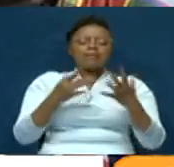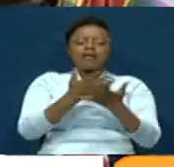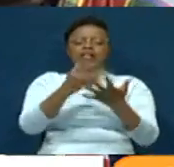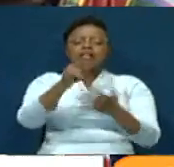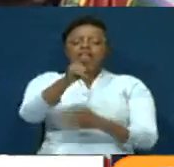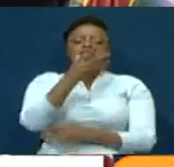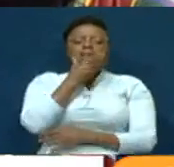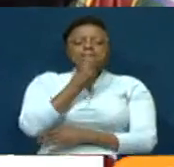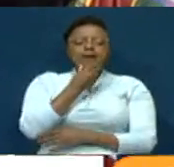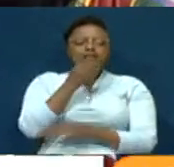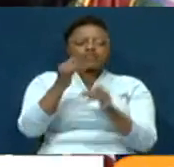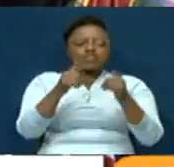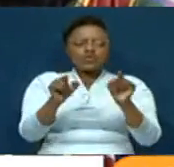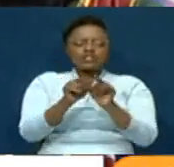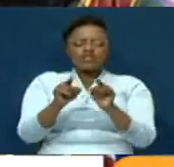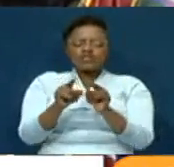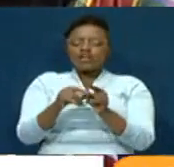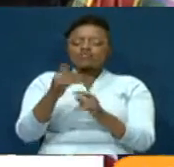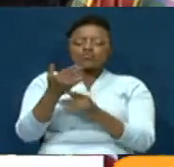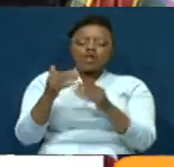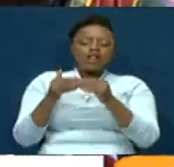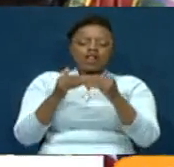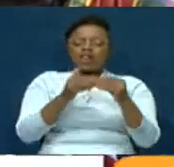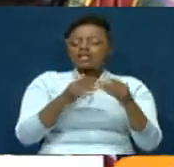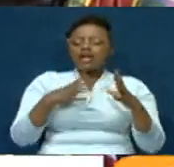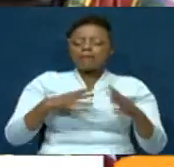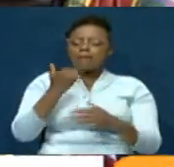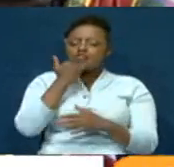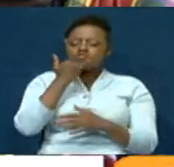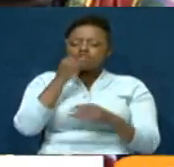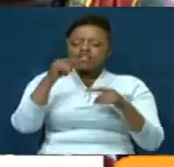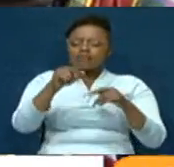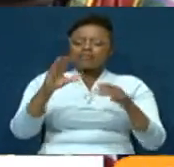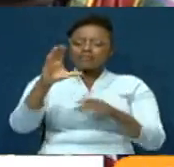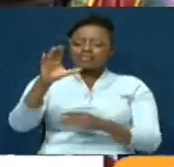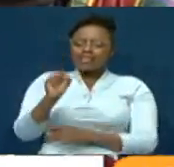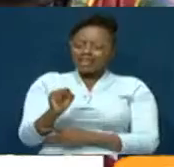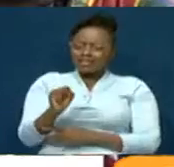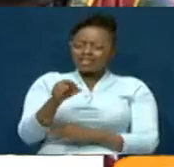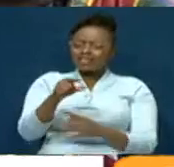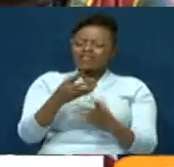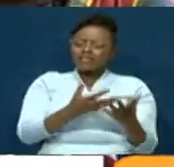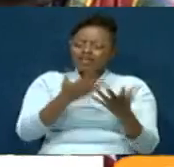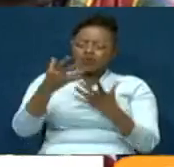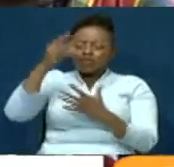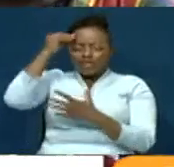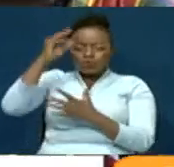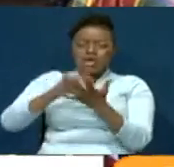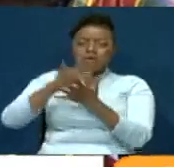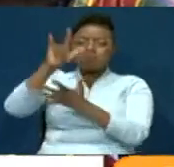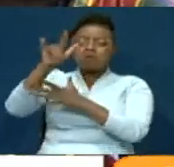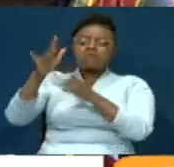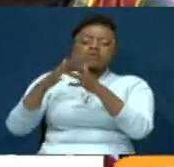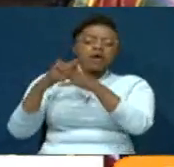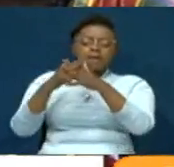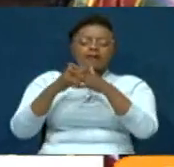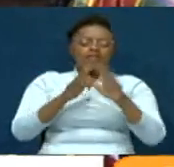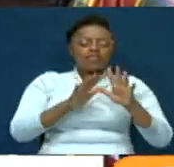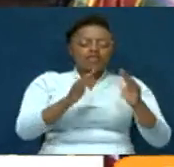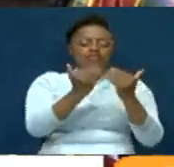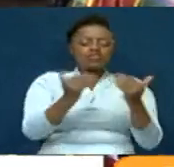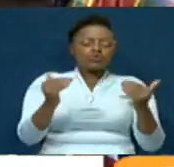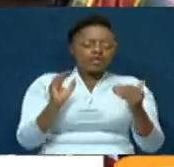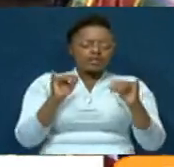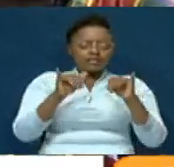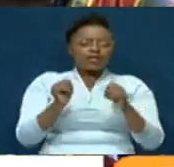this man is trying to mislead the public. Hawa wenyewe ni mawaziri, wapeleke watoto wao ngambo, wawache watoto wetu wakae